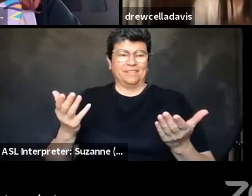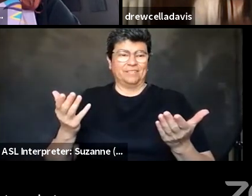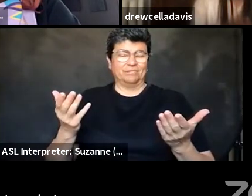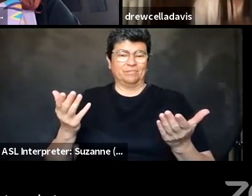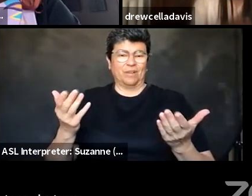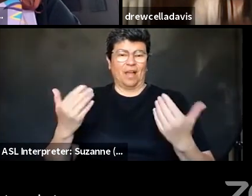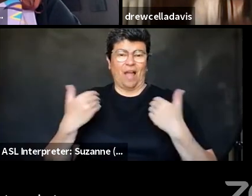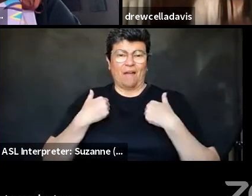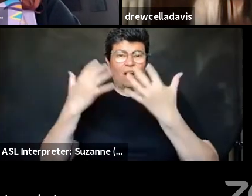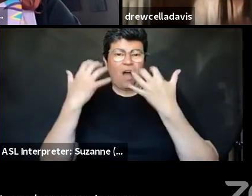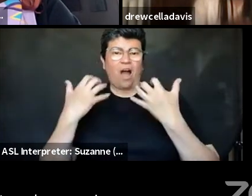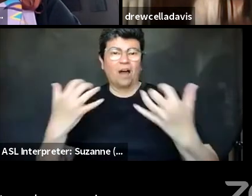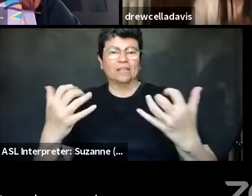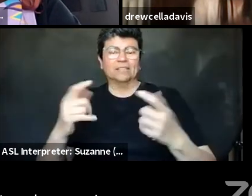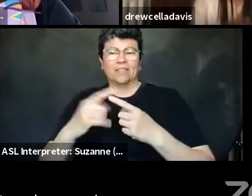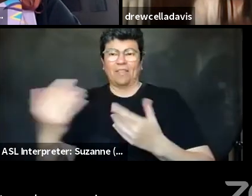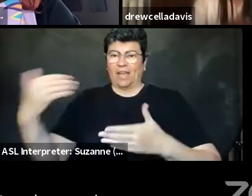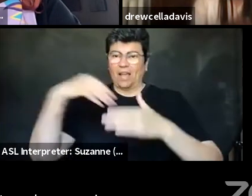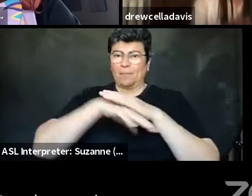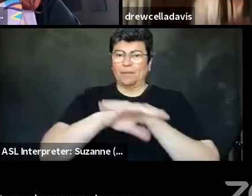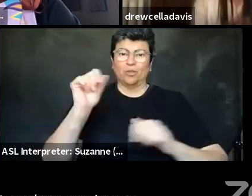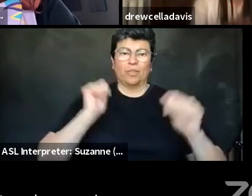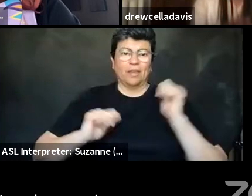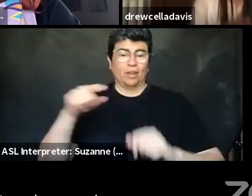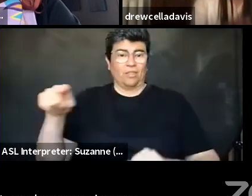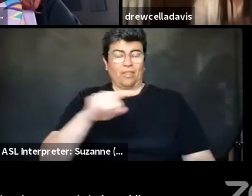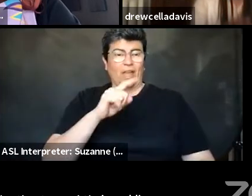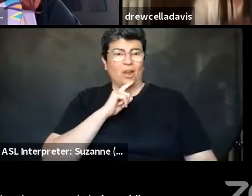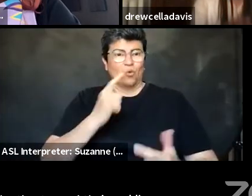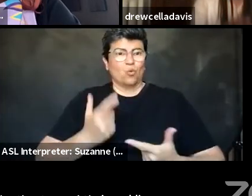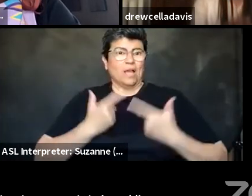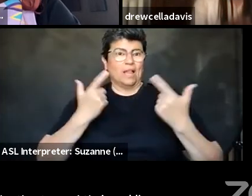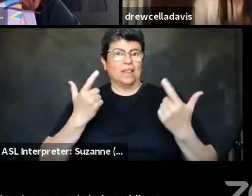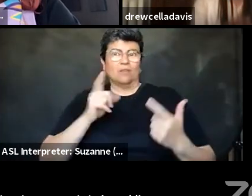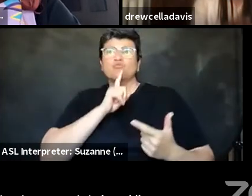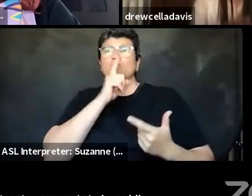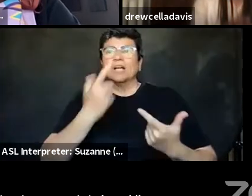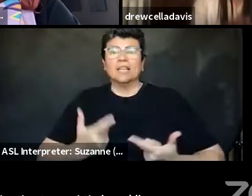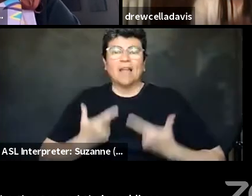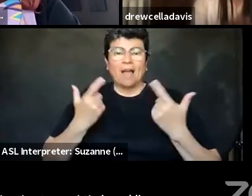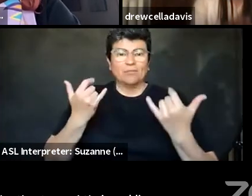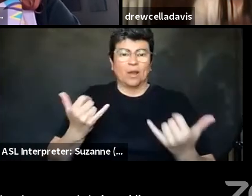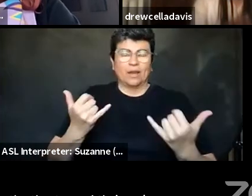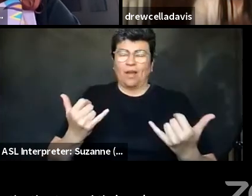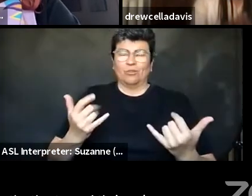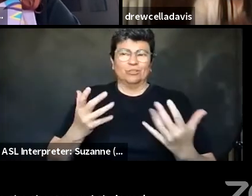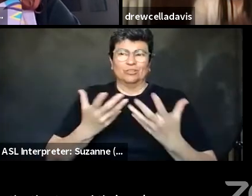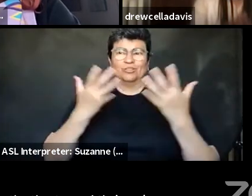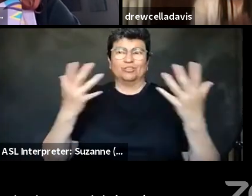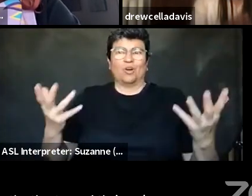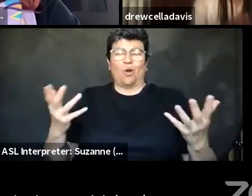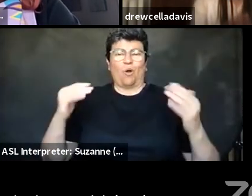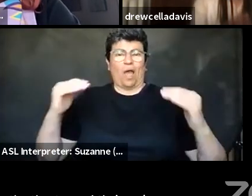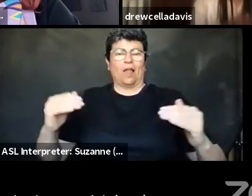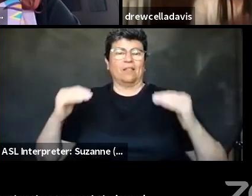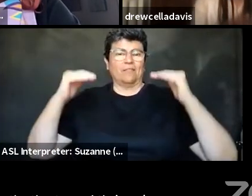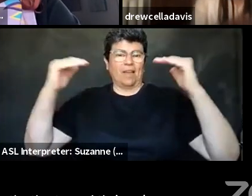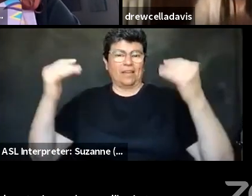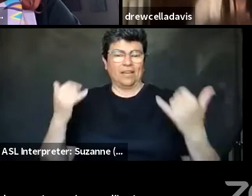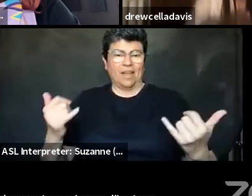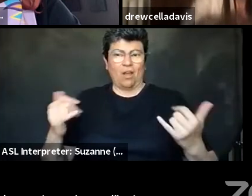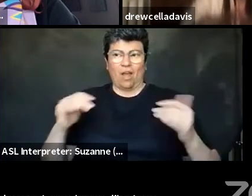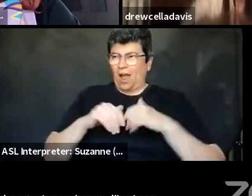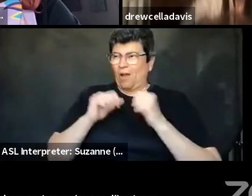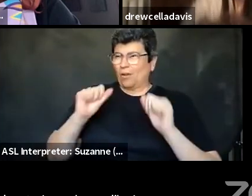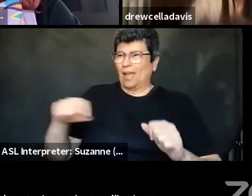have an audience and they come into the theater and their real lives right now are just so elevated, you know, like how can